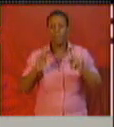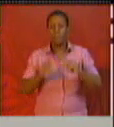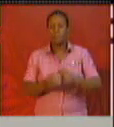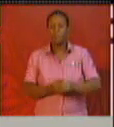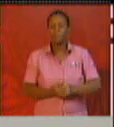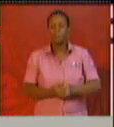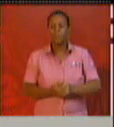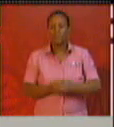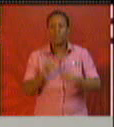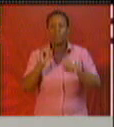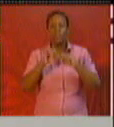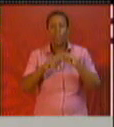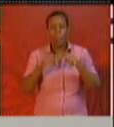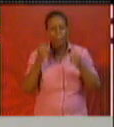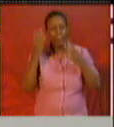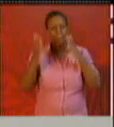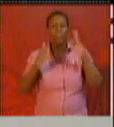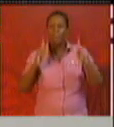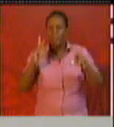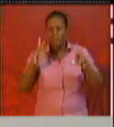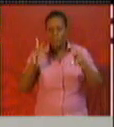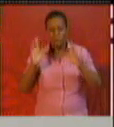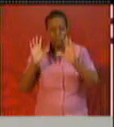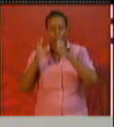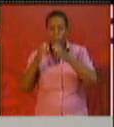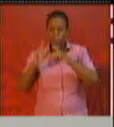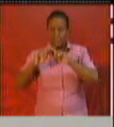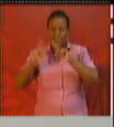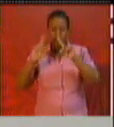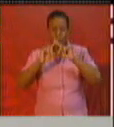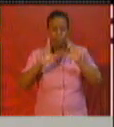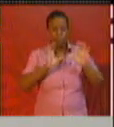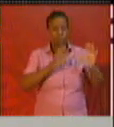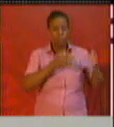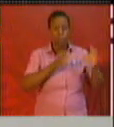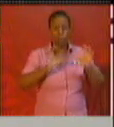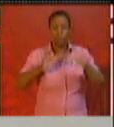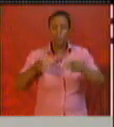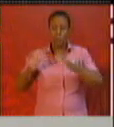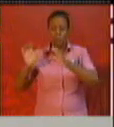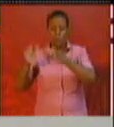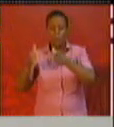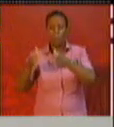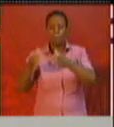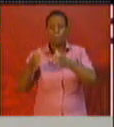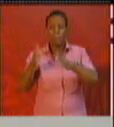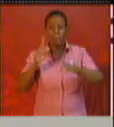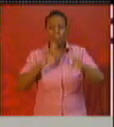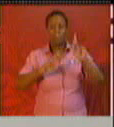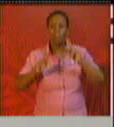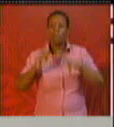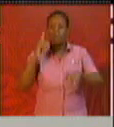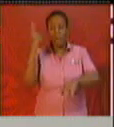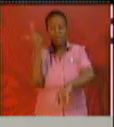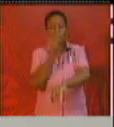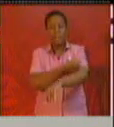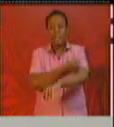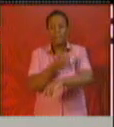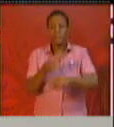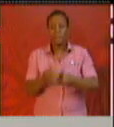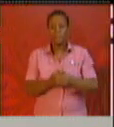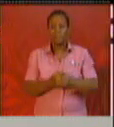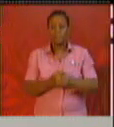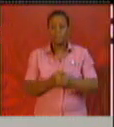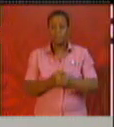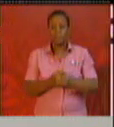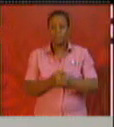people. So we do feel fairly confident that with the vaccines that we are receiving and the people that we have targeted, that we